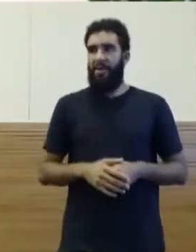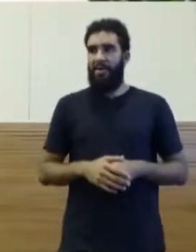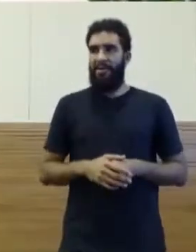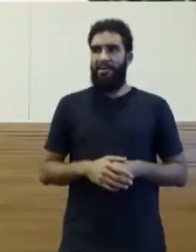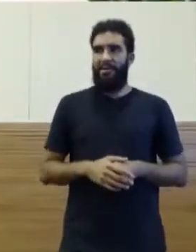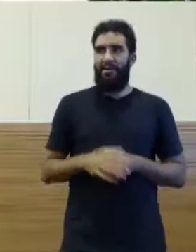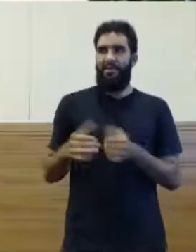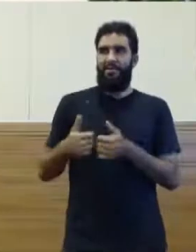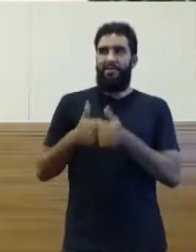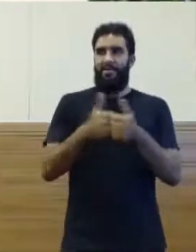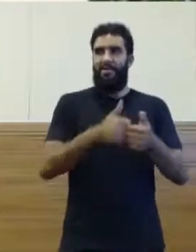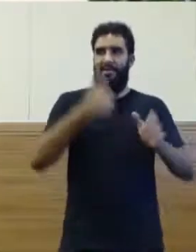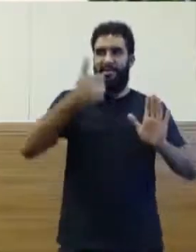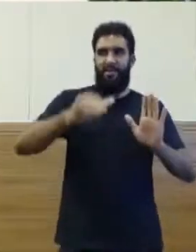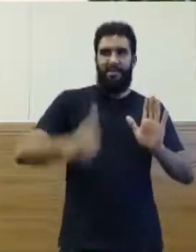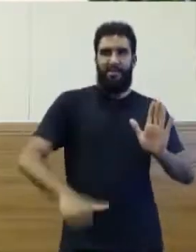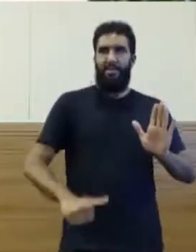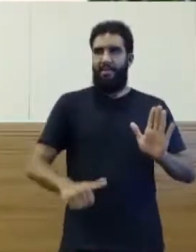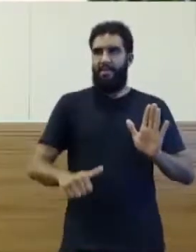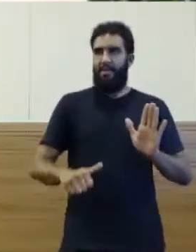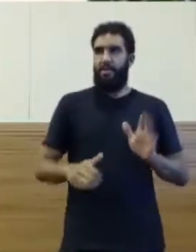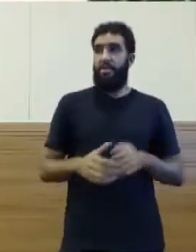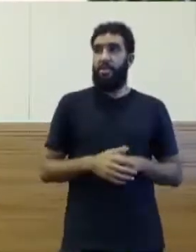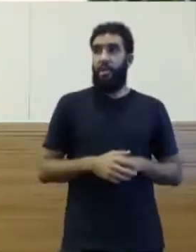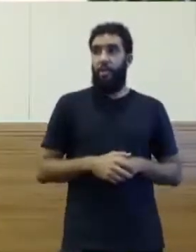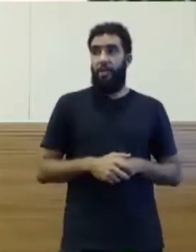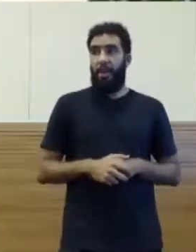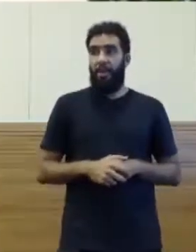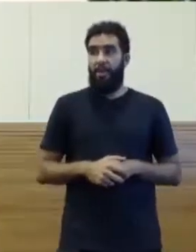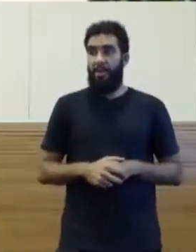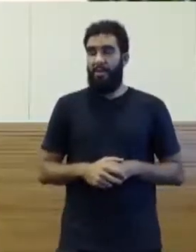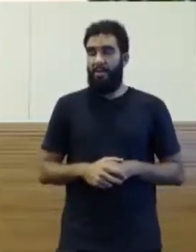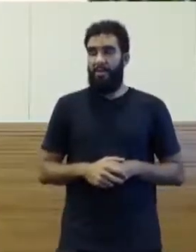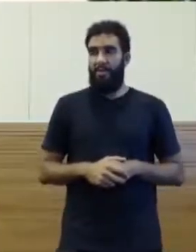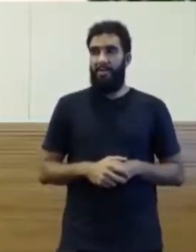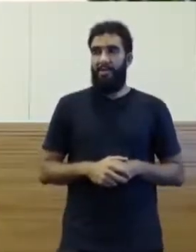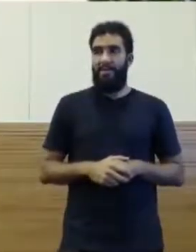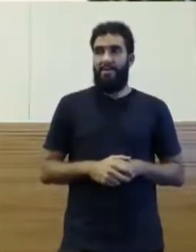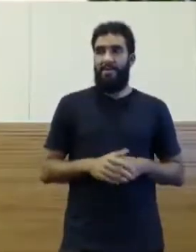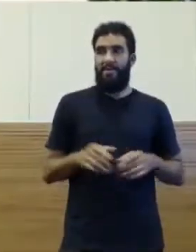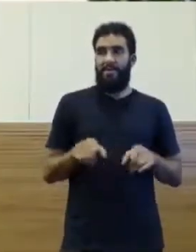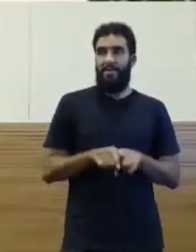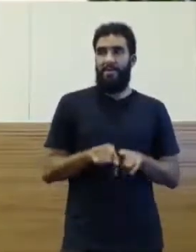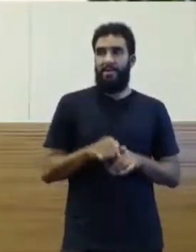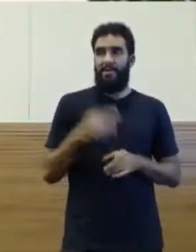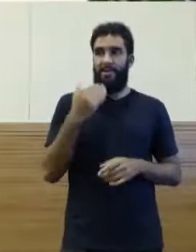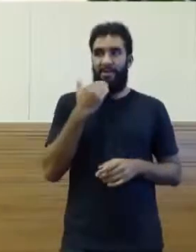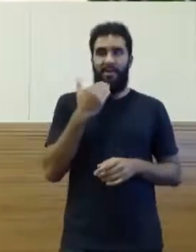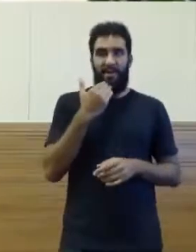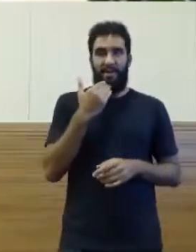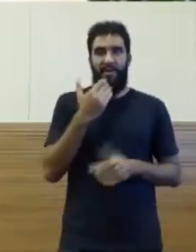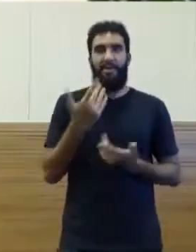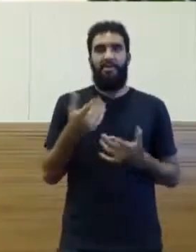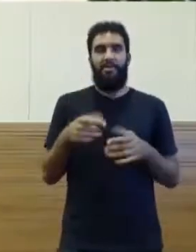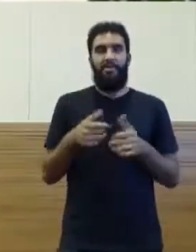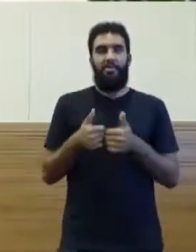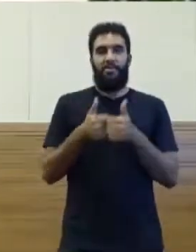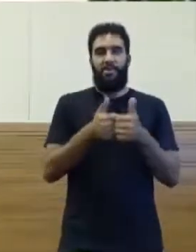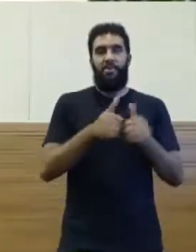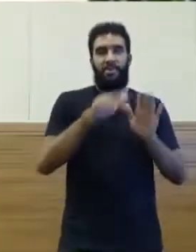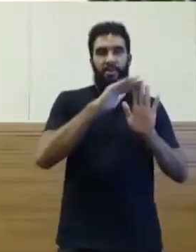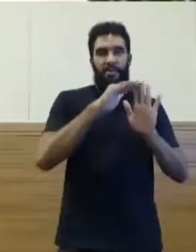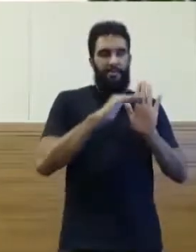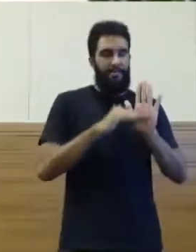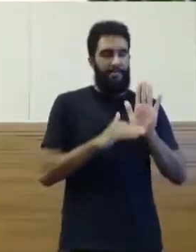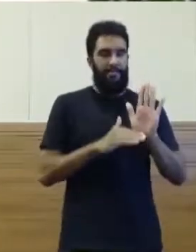shows that the follow-up and evaluation, especially of impact, was the Achilles heels of